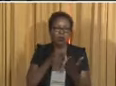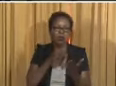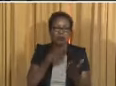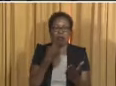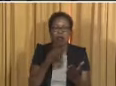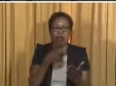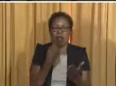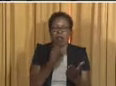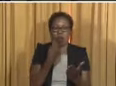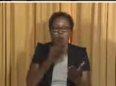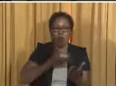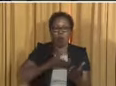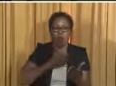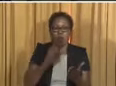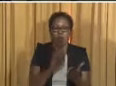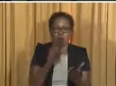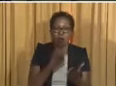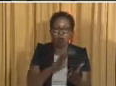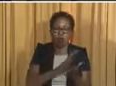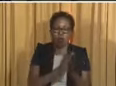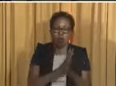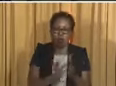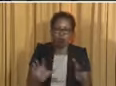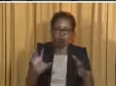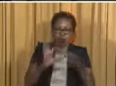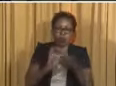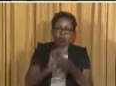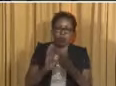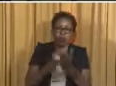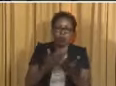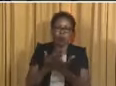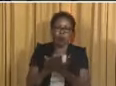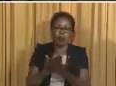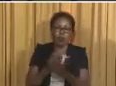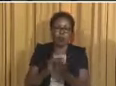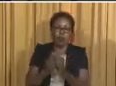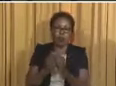without an accompanying proposed amendment to that section.